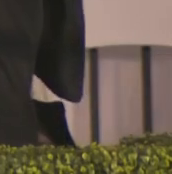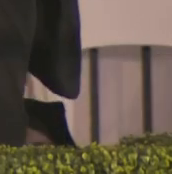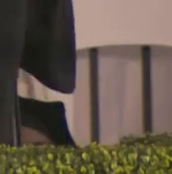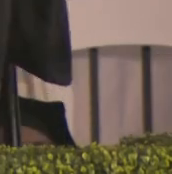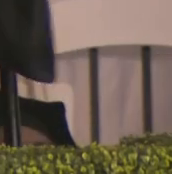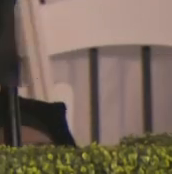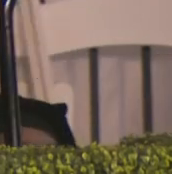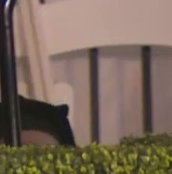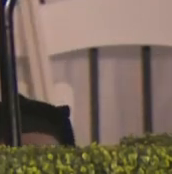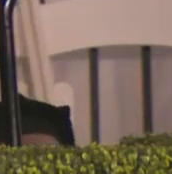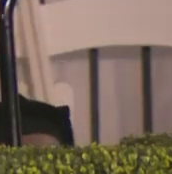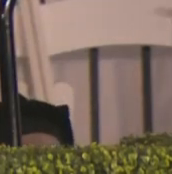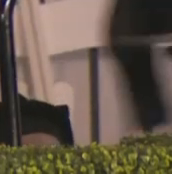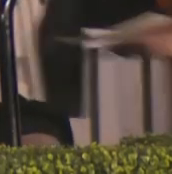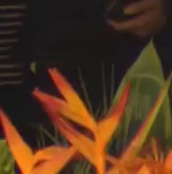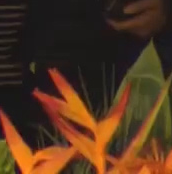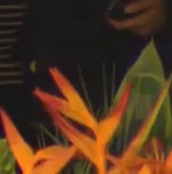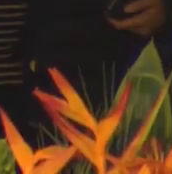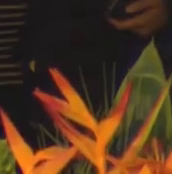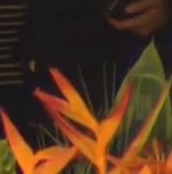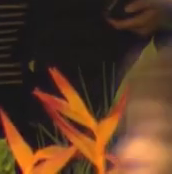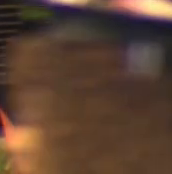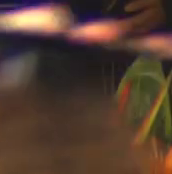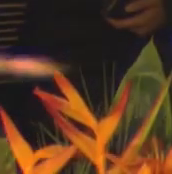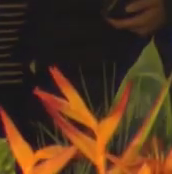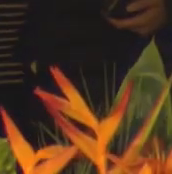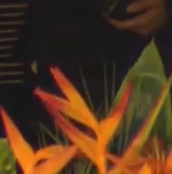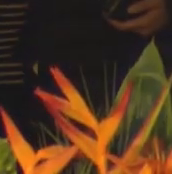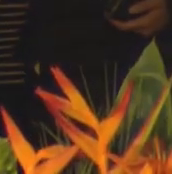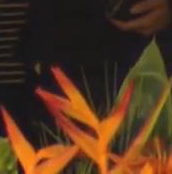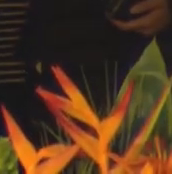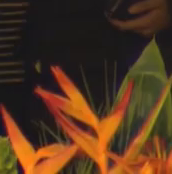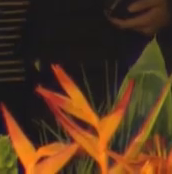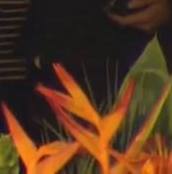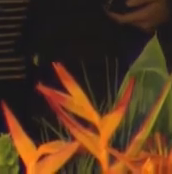Yushang Zhou. Roland James Terrazas.